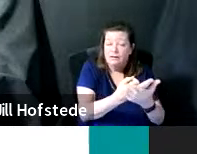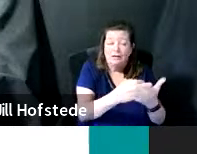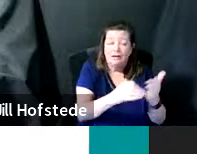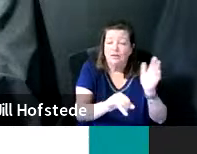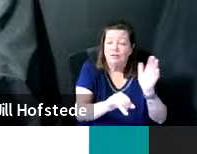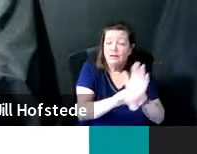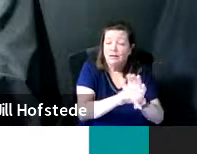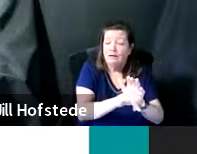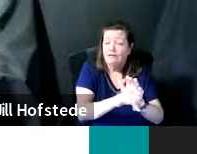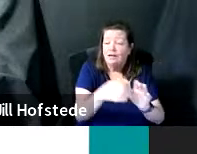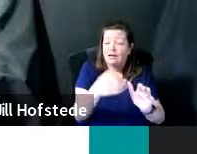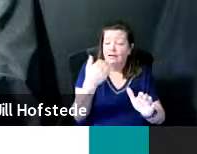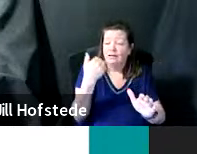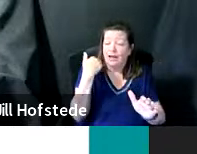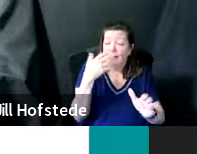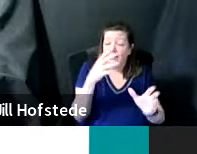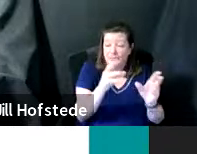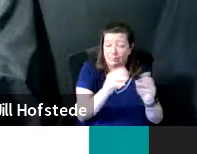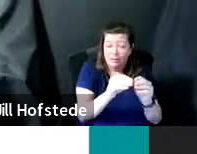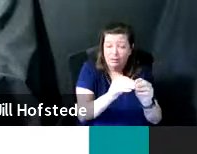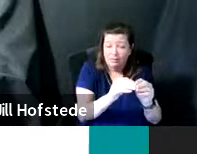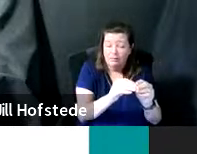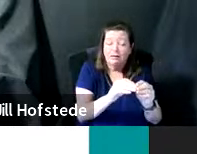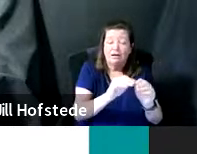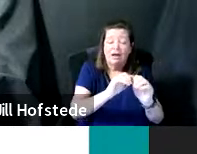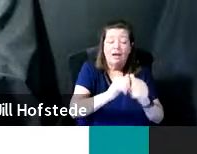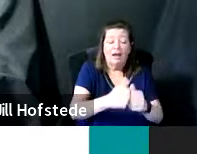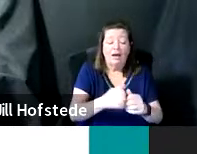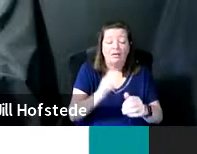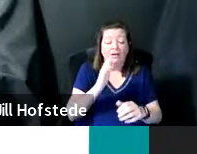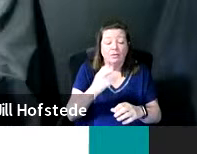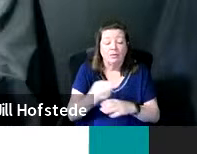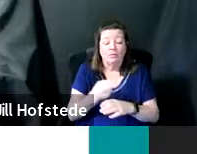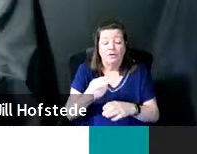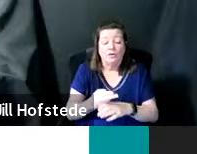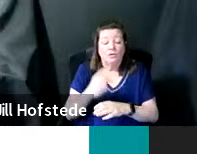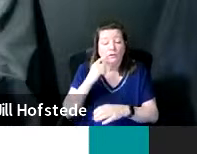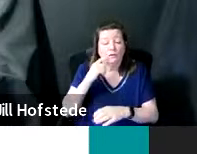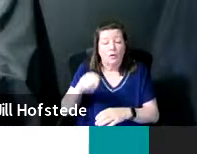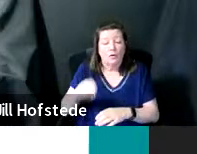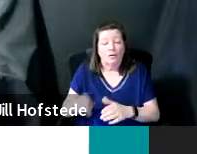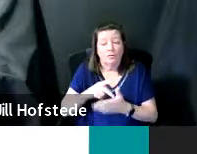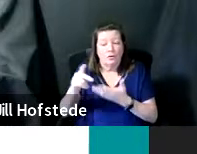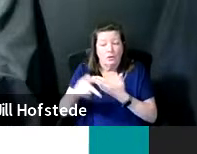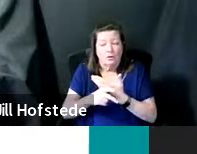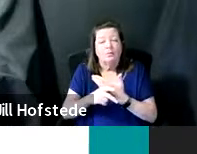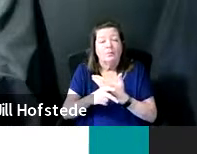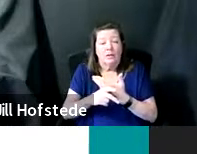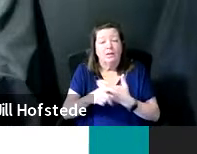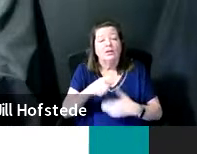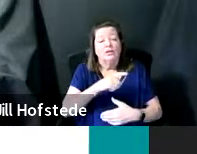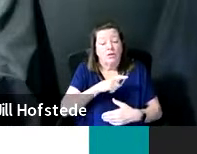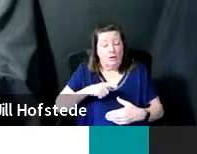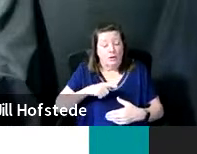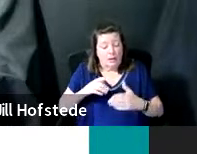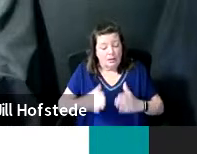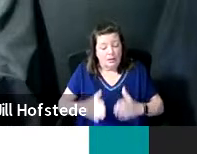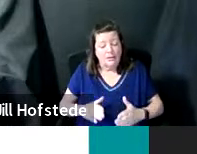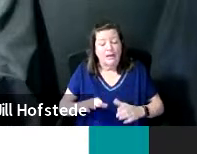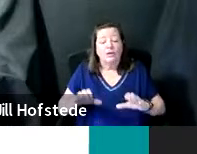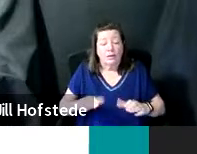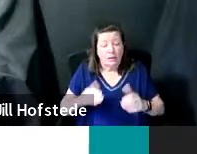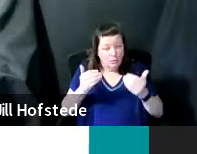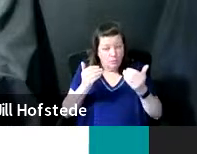session and how it would be kind of applied and appropriated for the program. And so the legislature did move